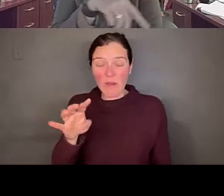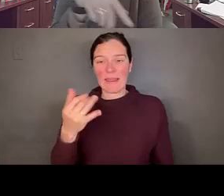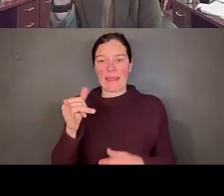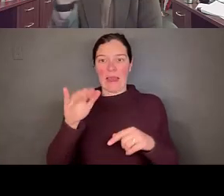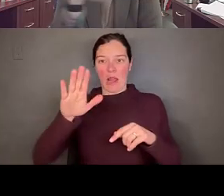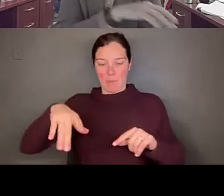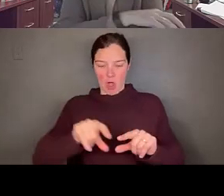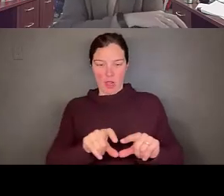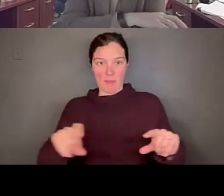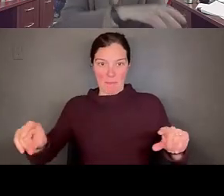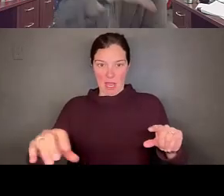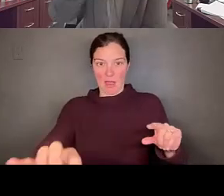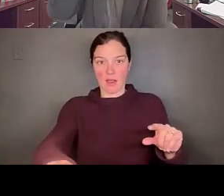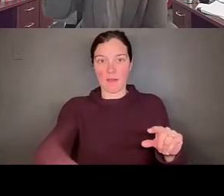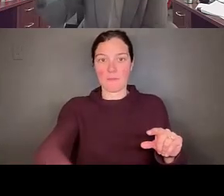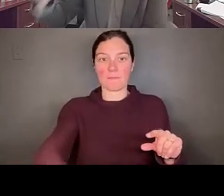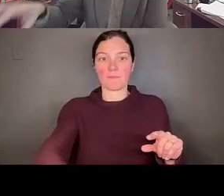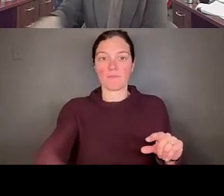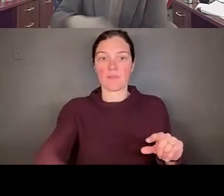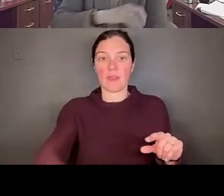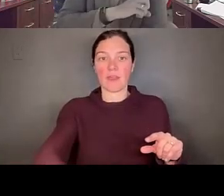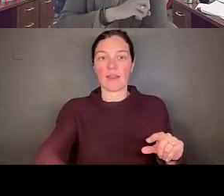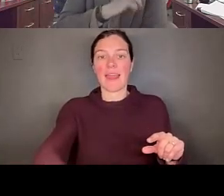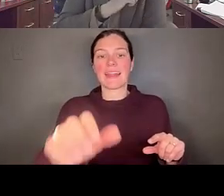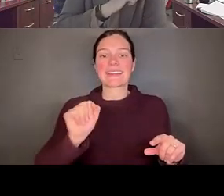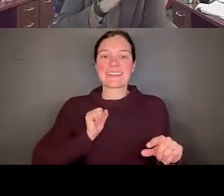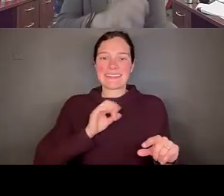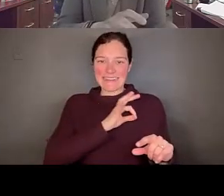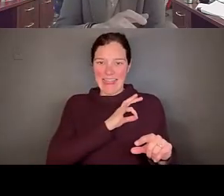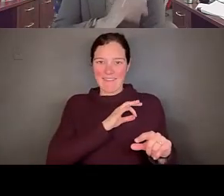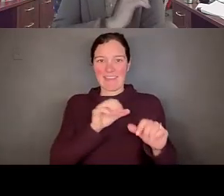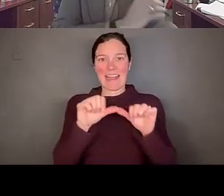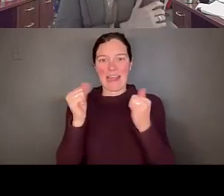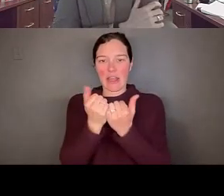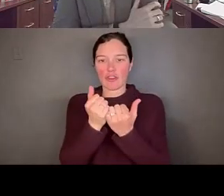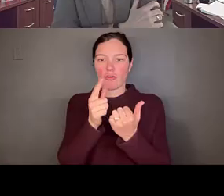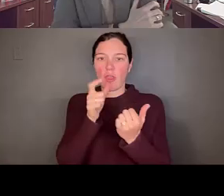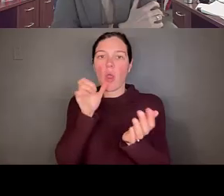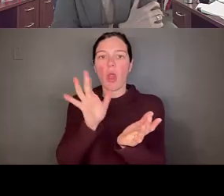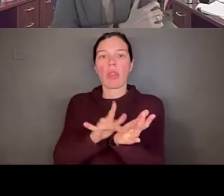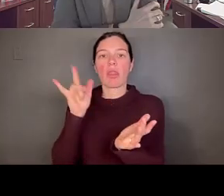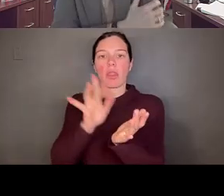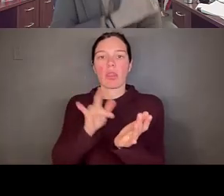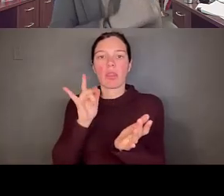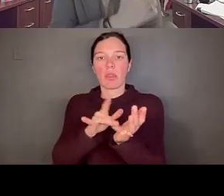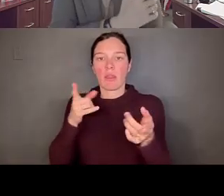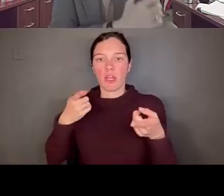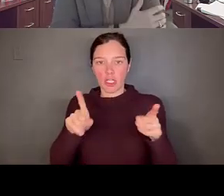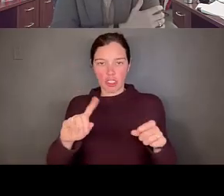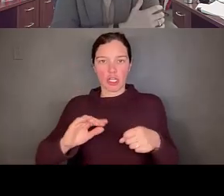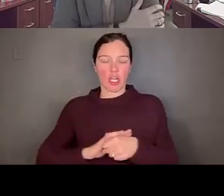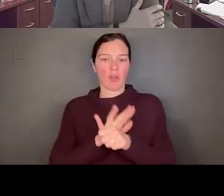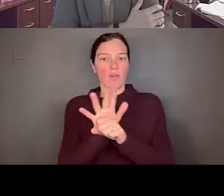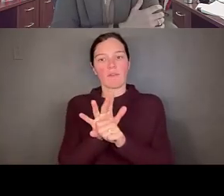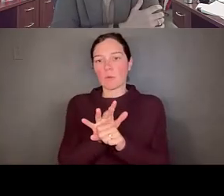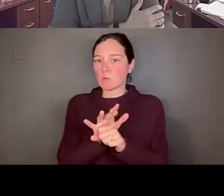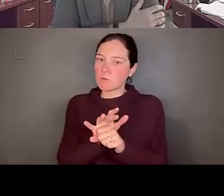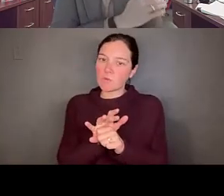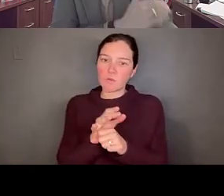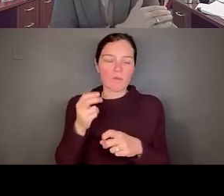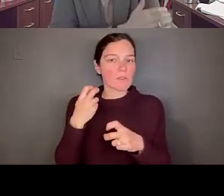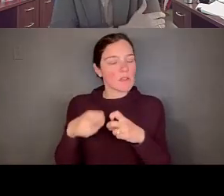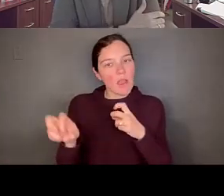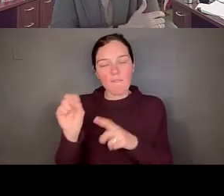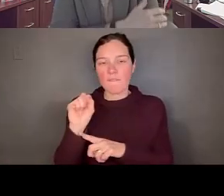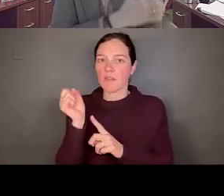bottom, that represents the staffing agencies that were predatory during COVID, a really difficult